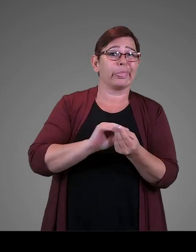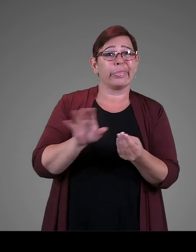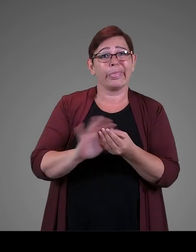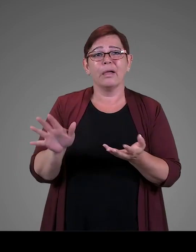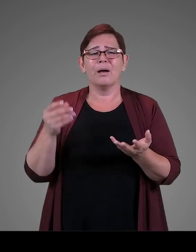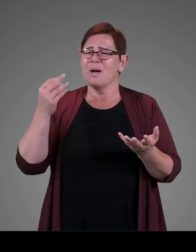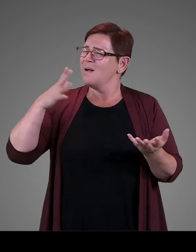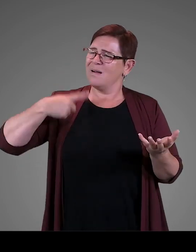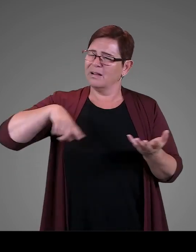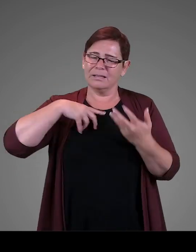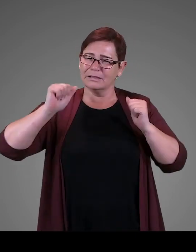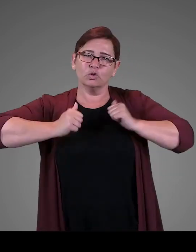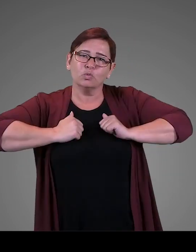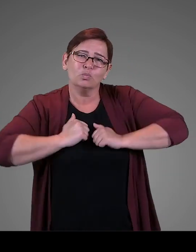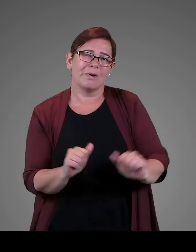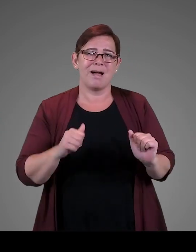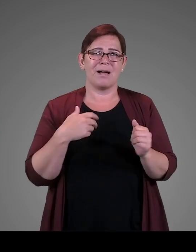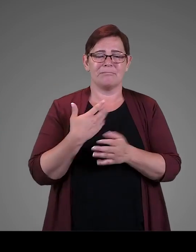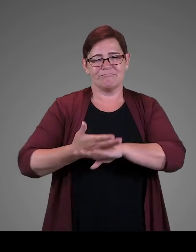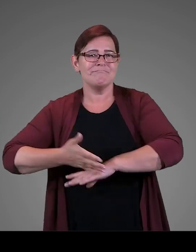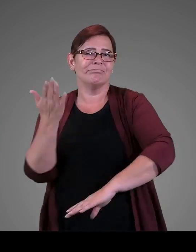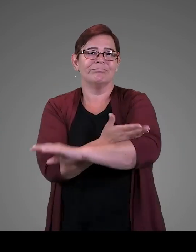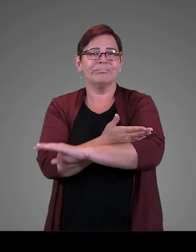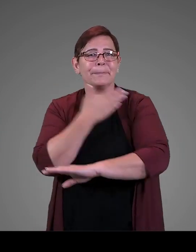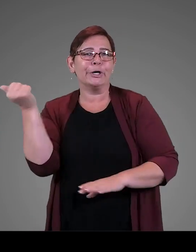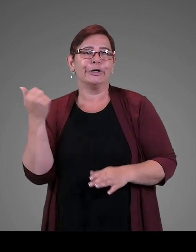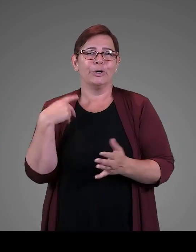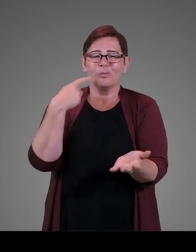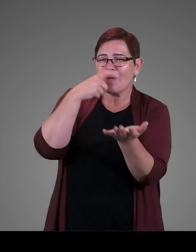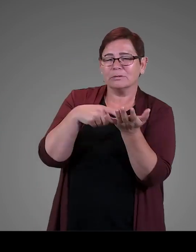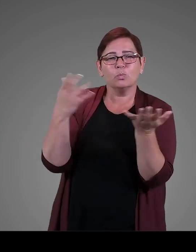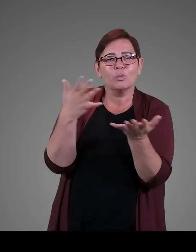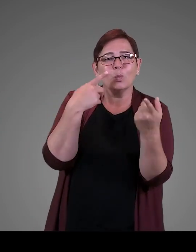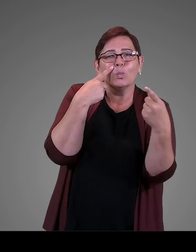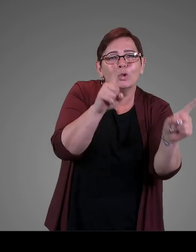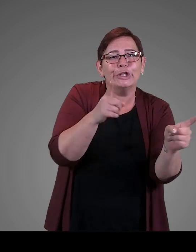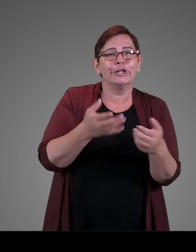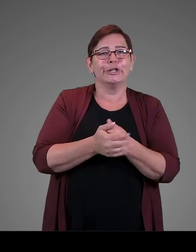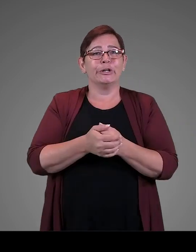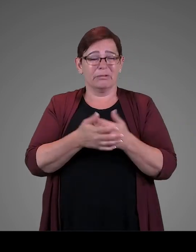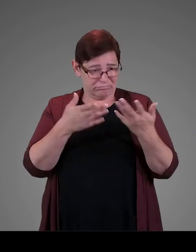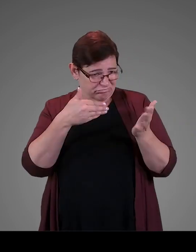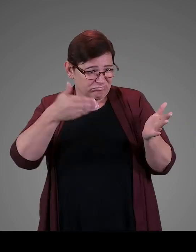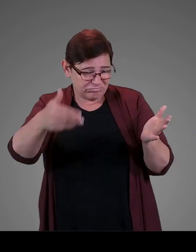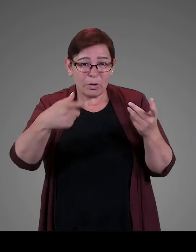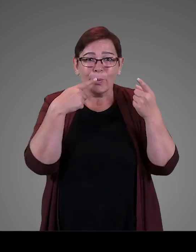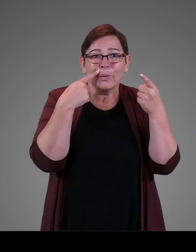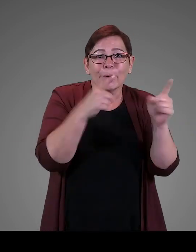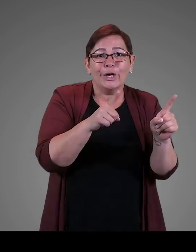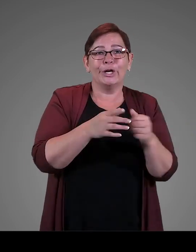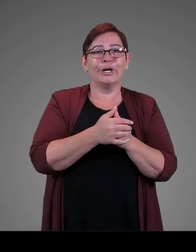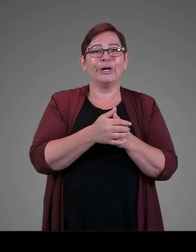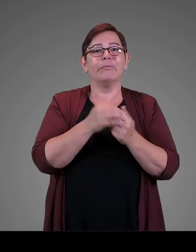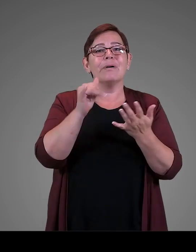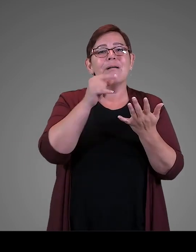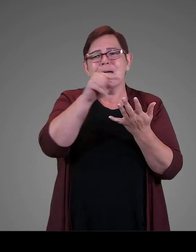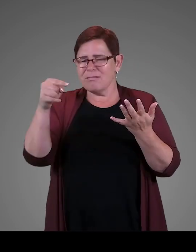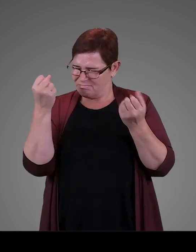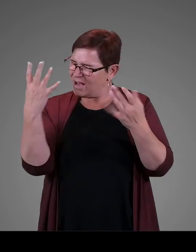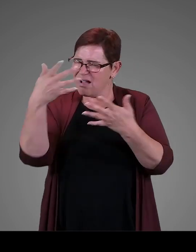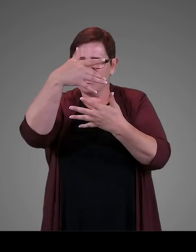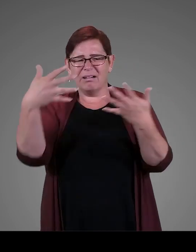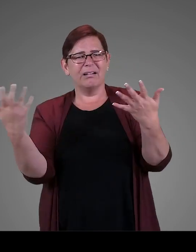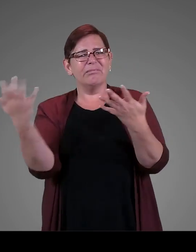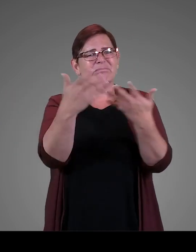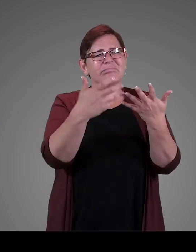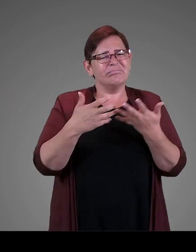and we can continue to shit on it, or we can try and make it better, or we can recognize what's also working. Puis il y a plein de choses